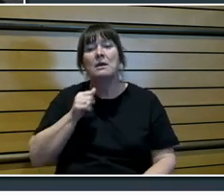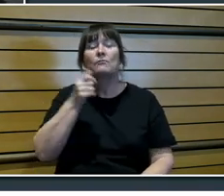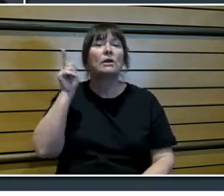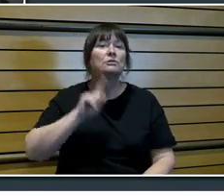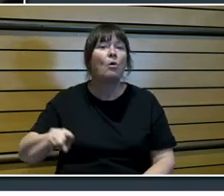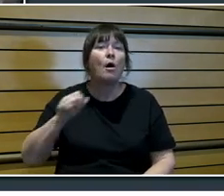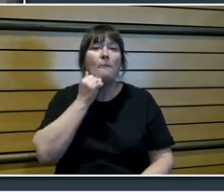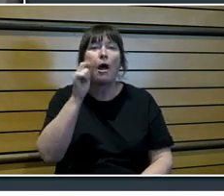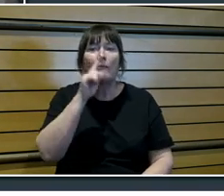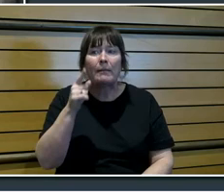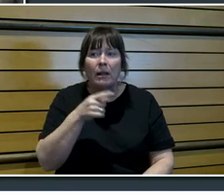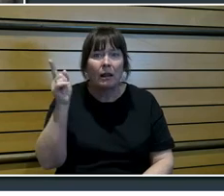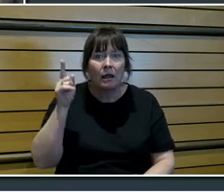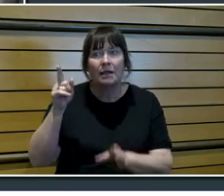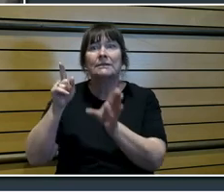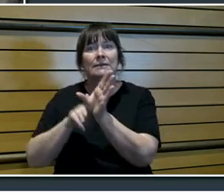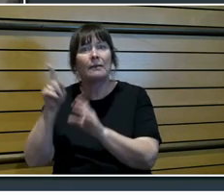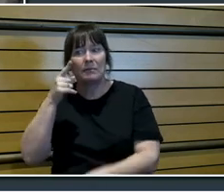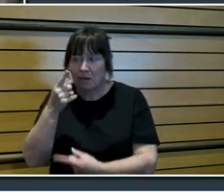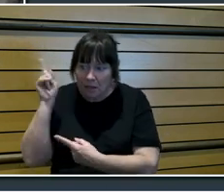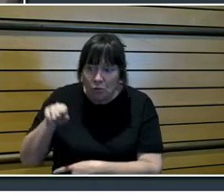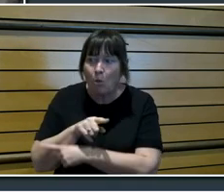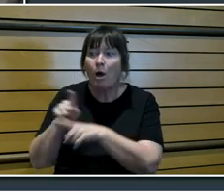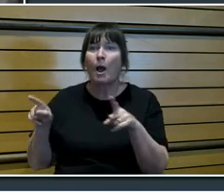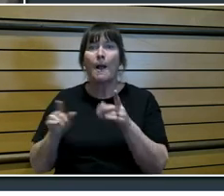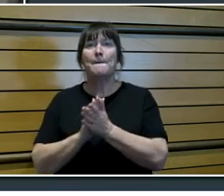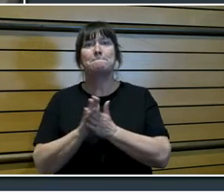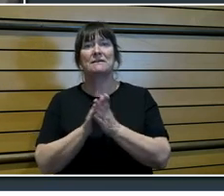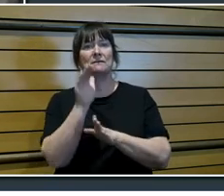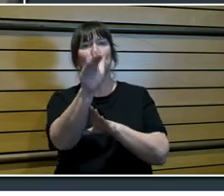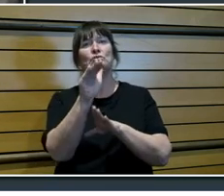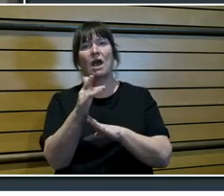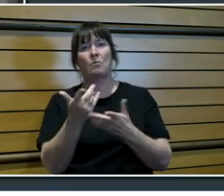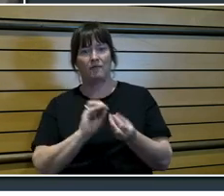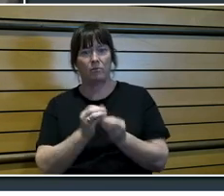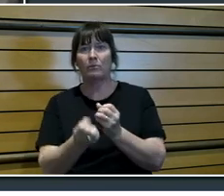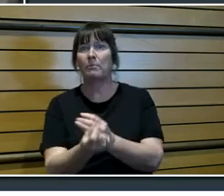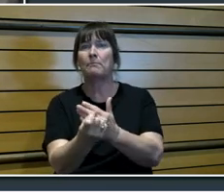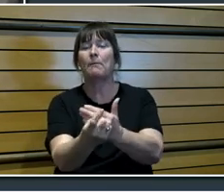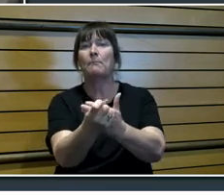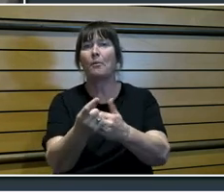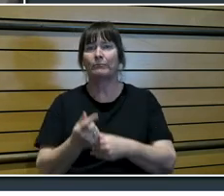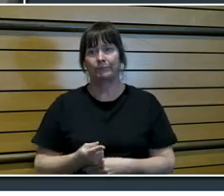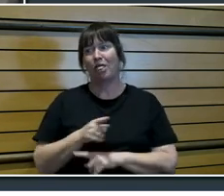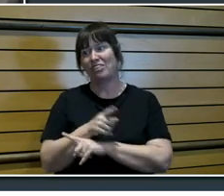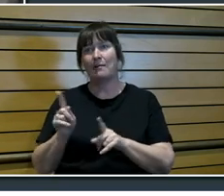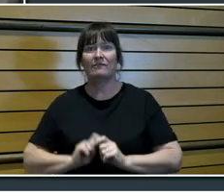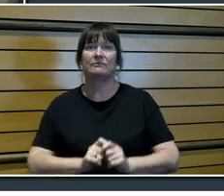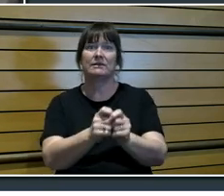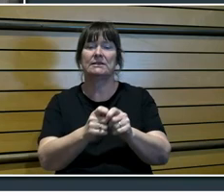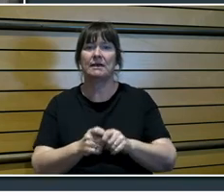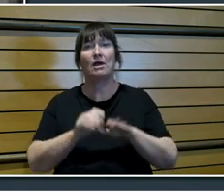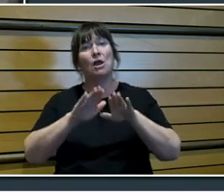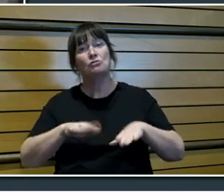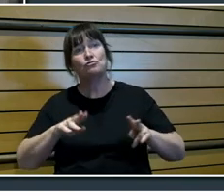now, those youth, as they become adults, will be picking up the pieces. The children are watching, the children are